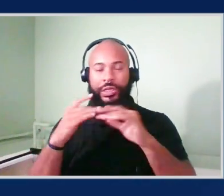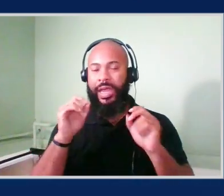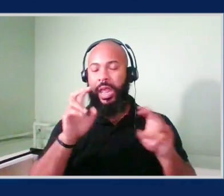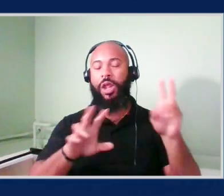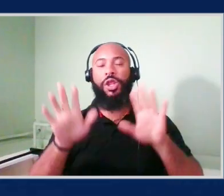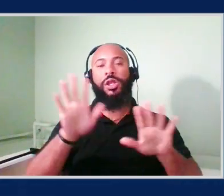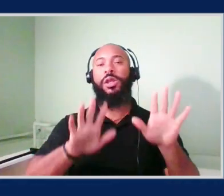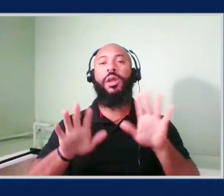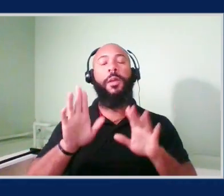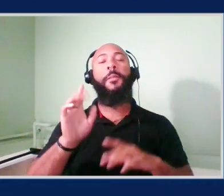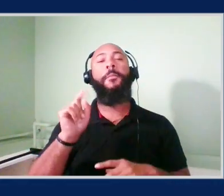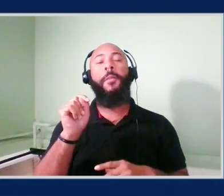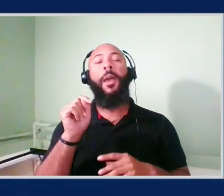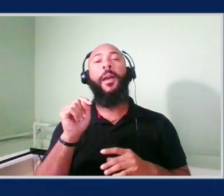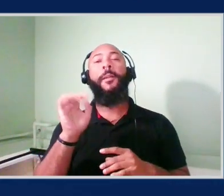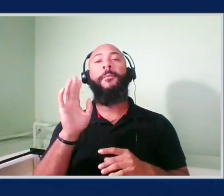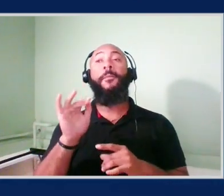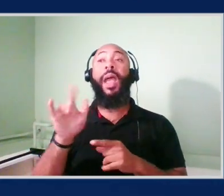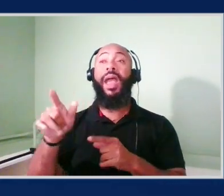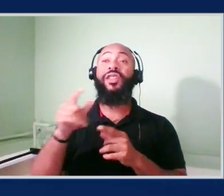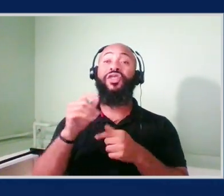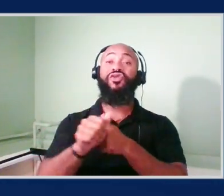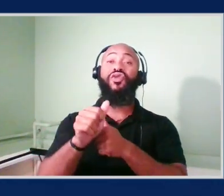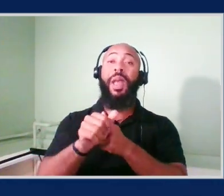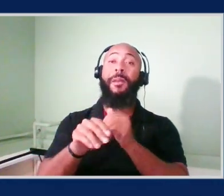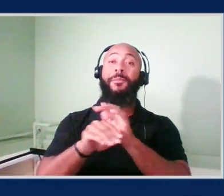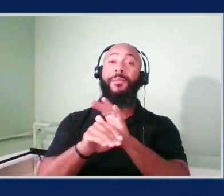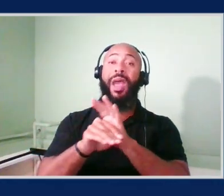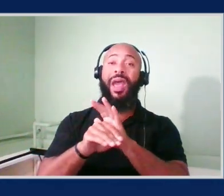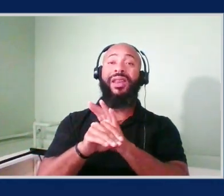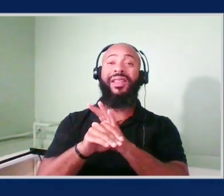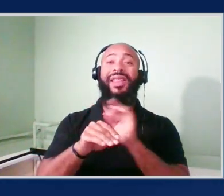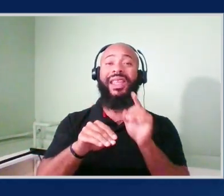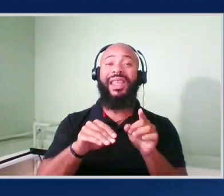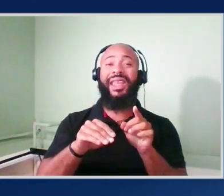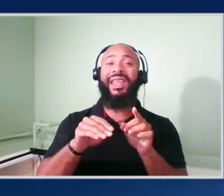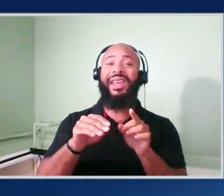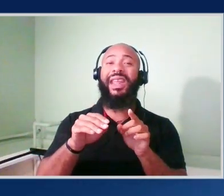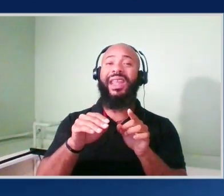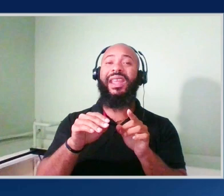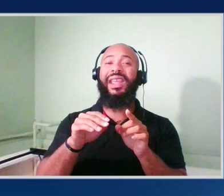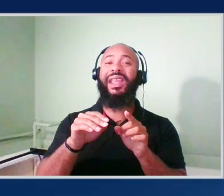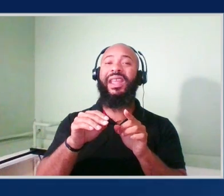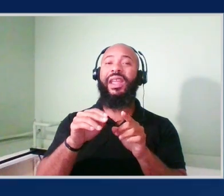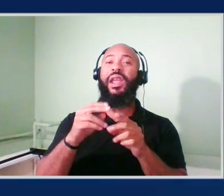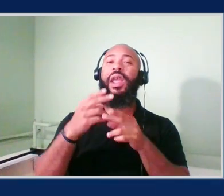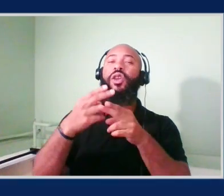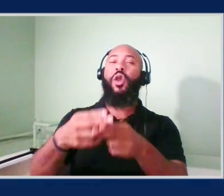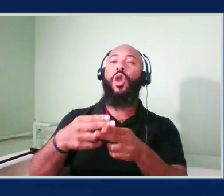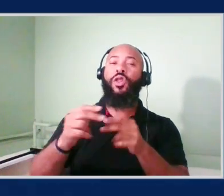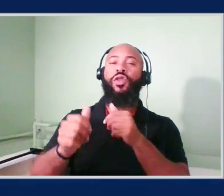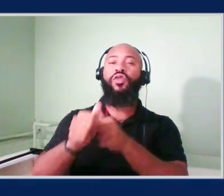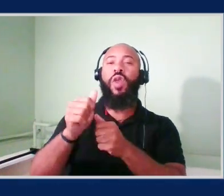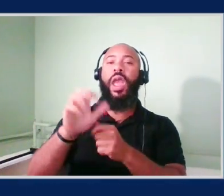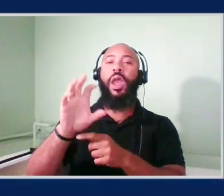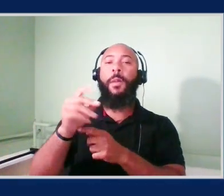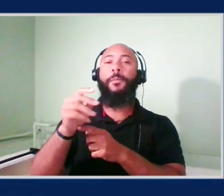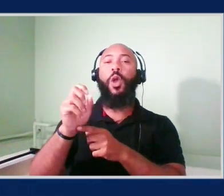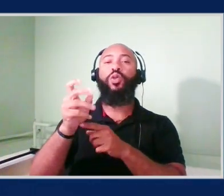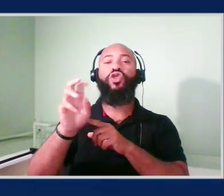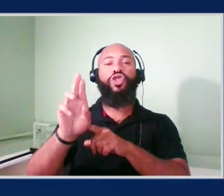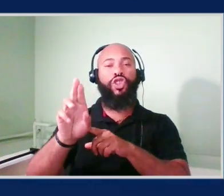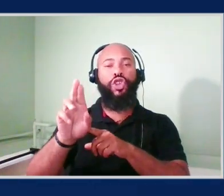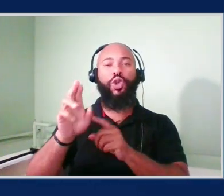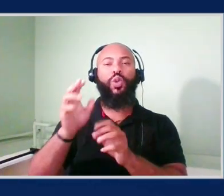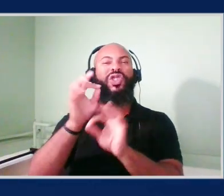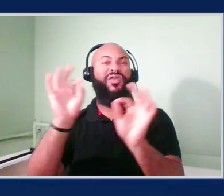create. But by doing that threat modeling, and there's a superb tool called Threat Composer, which is free, provided by AWS, where it teaches you